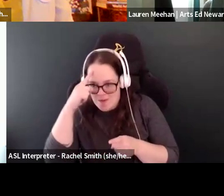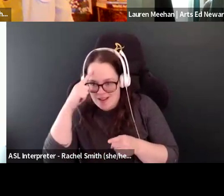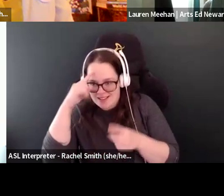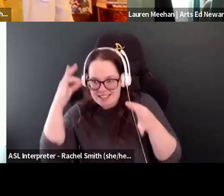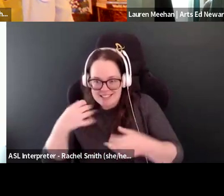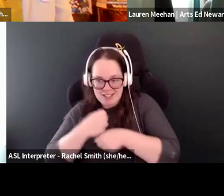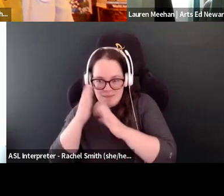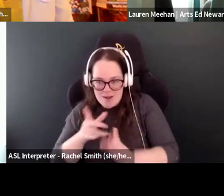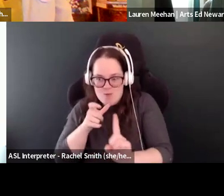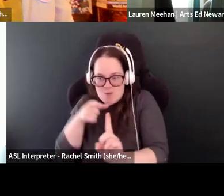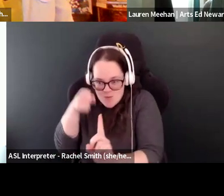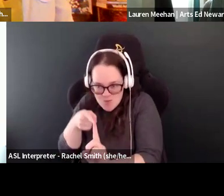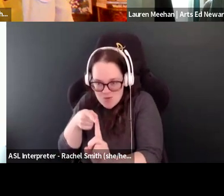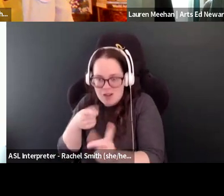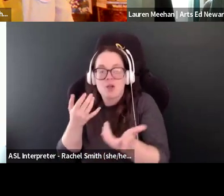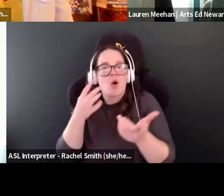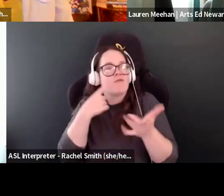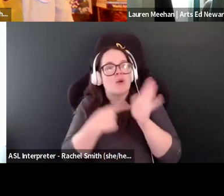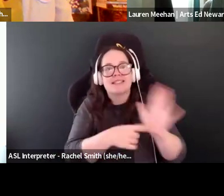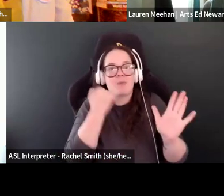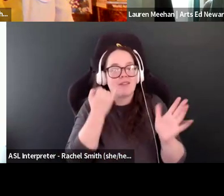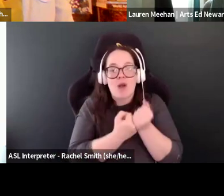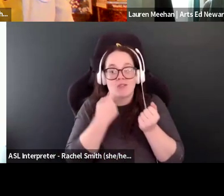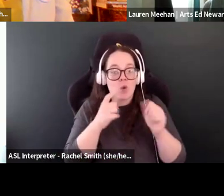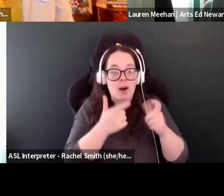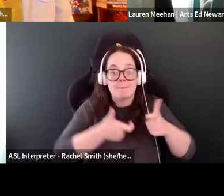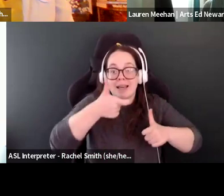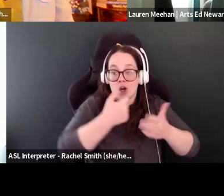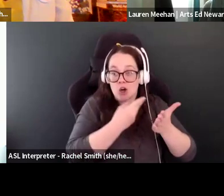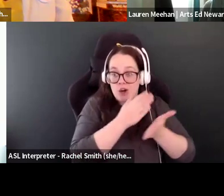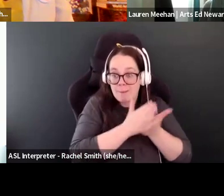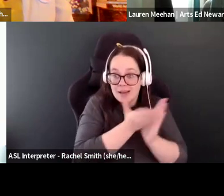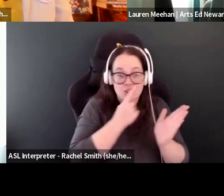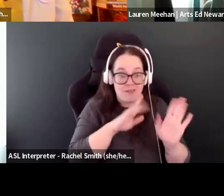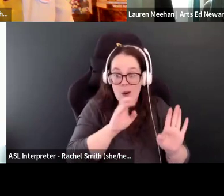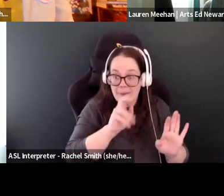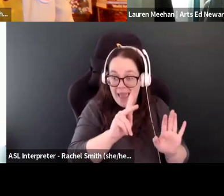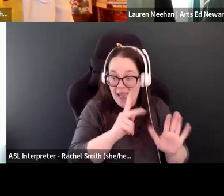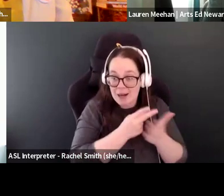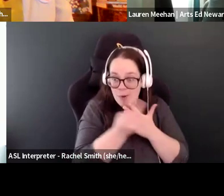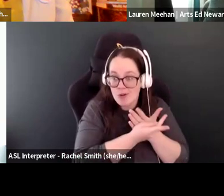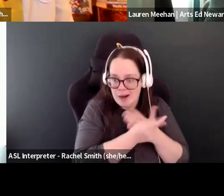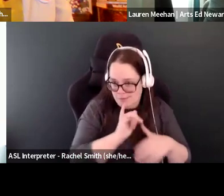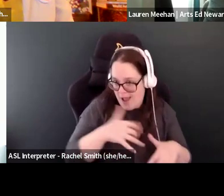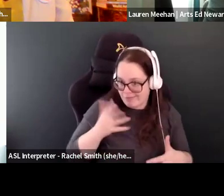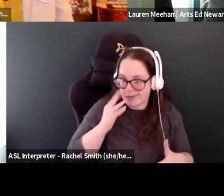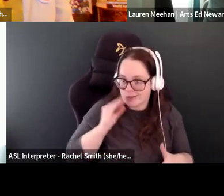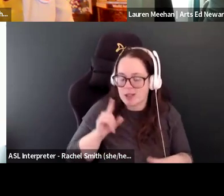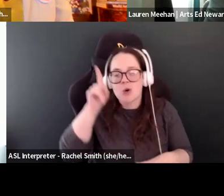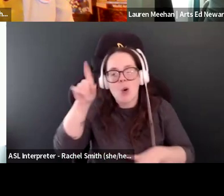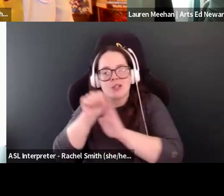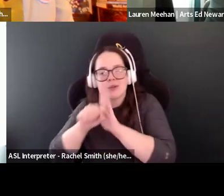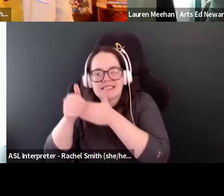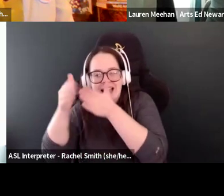you're advocating for a bigger budget for your band program, right? That's something I've had to do, right? Going to a state leader is probably not going to have that